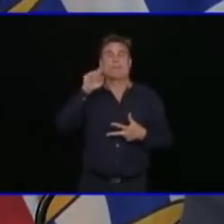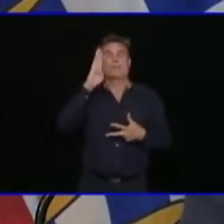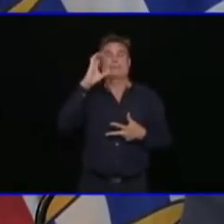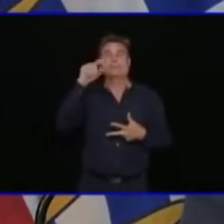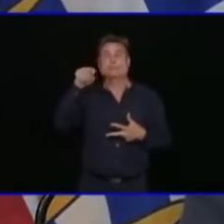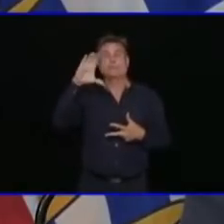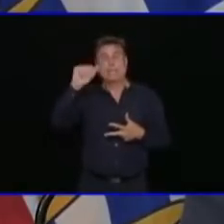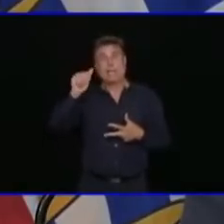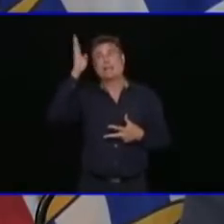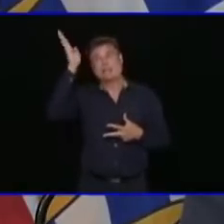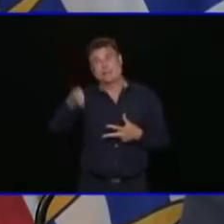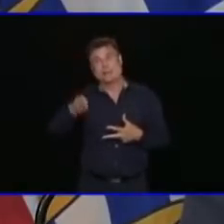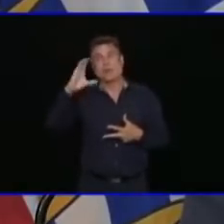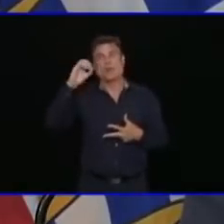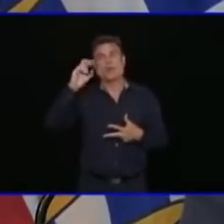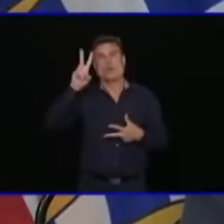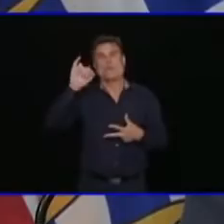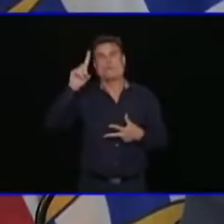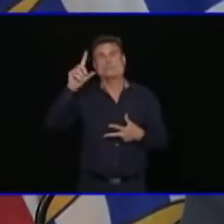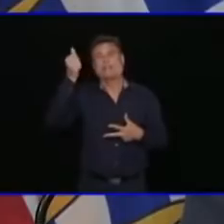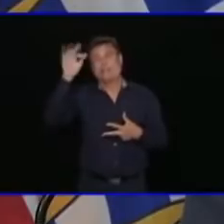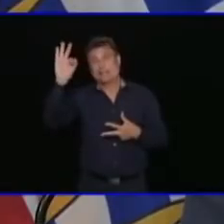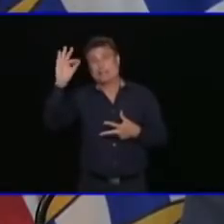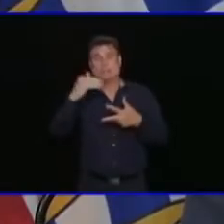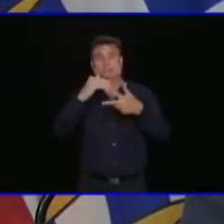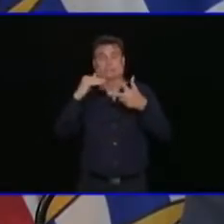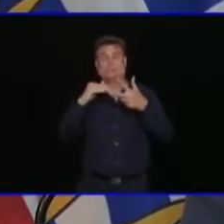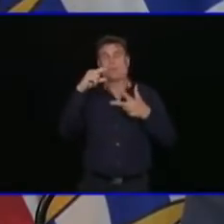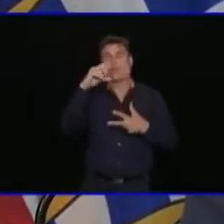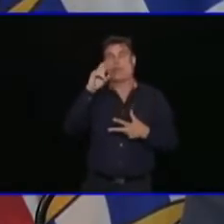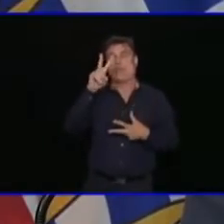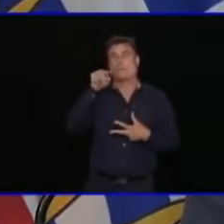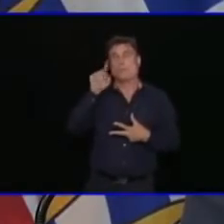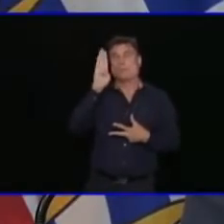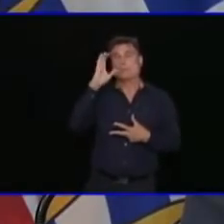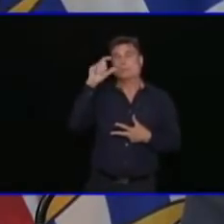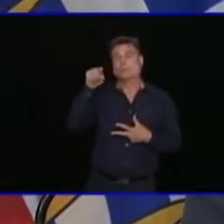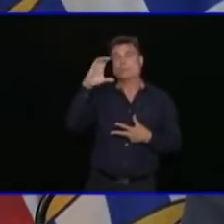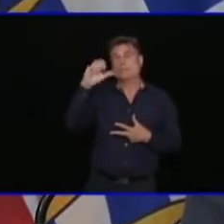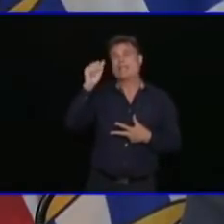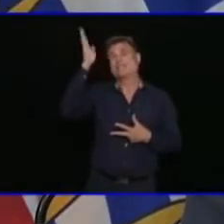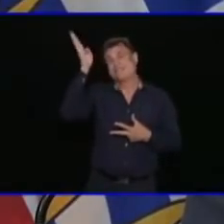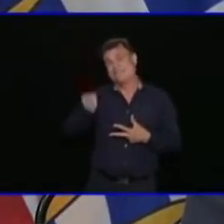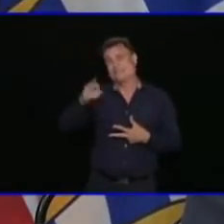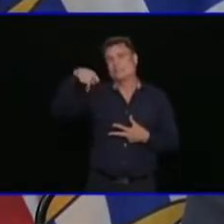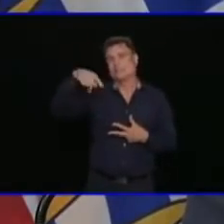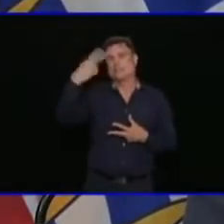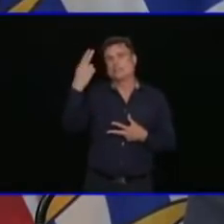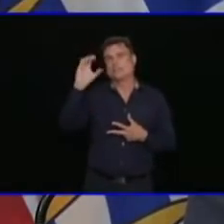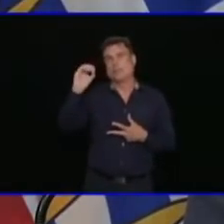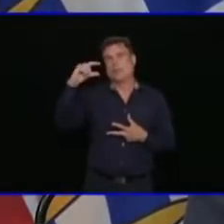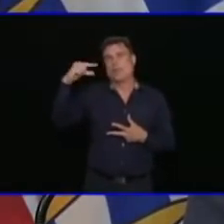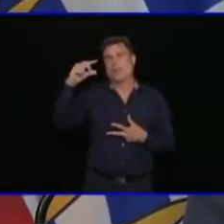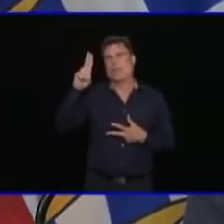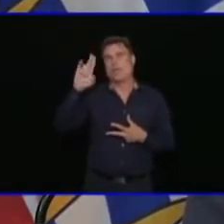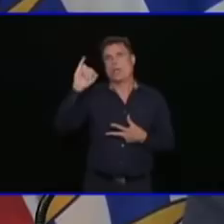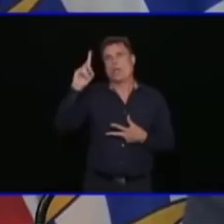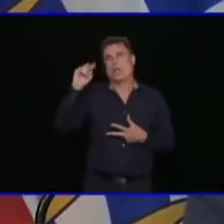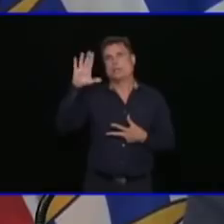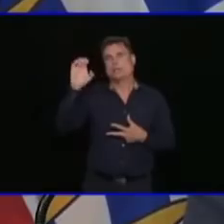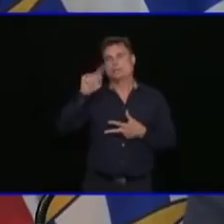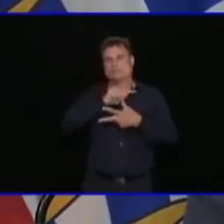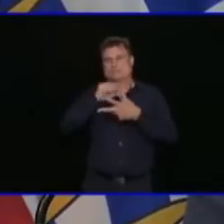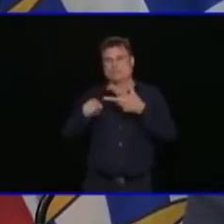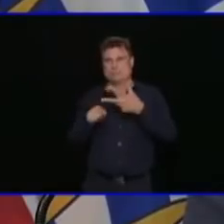gov.bc.ca/COVID-19. Last question is from Tanya Fletcher, CBC. Thank you. Dr. Henry, you said we are at a